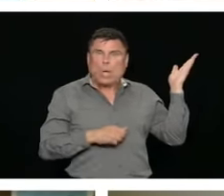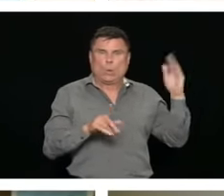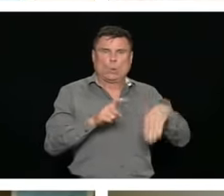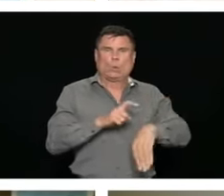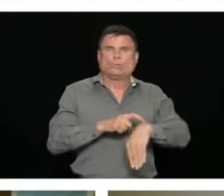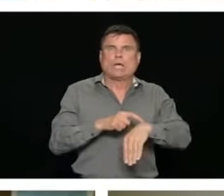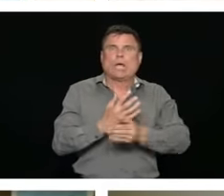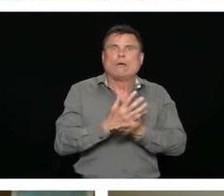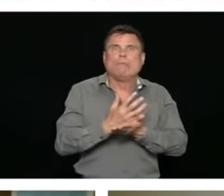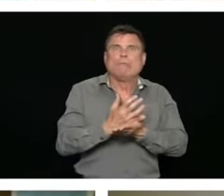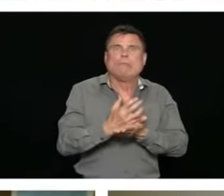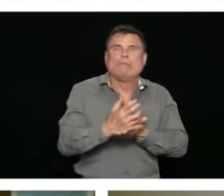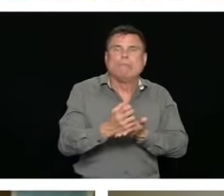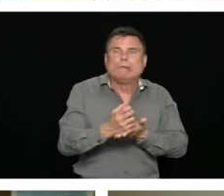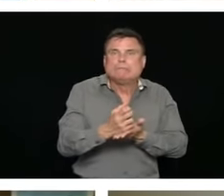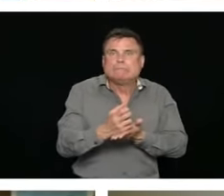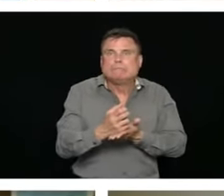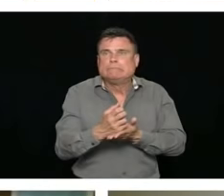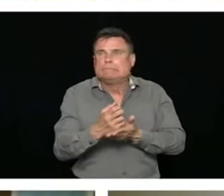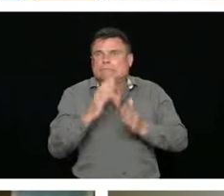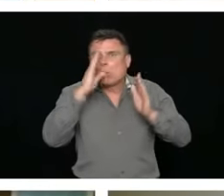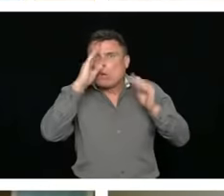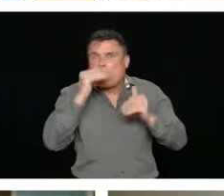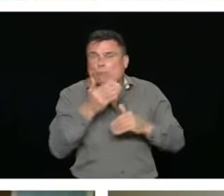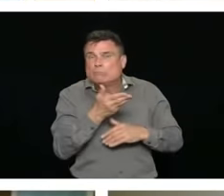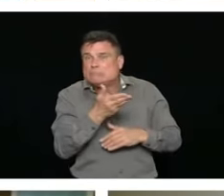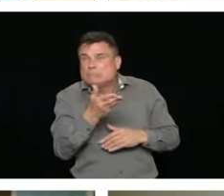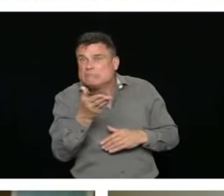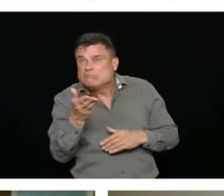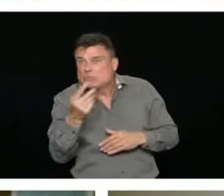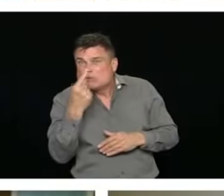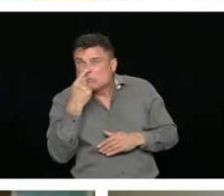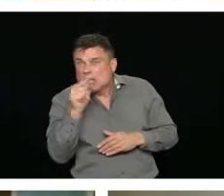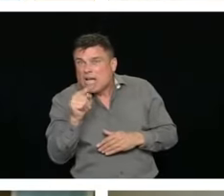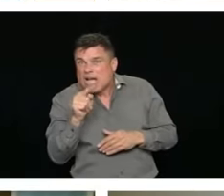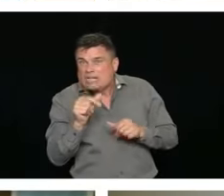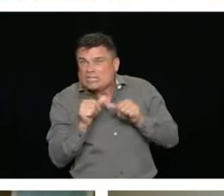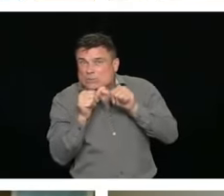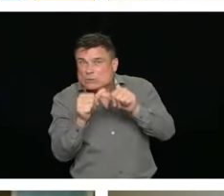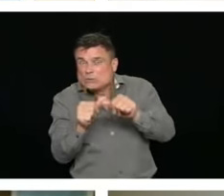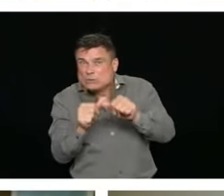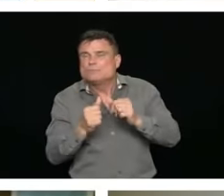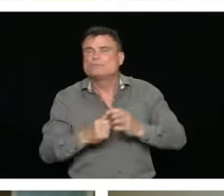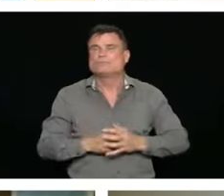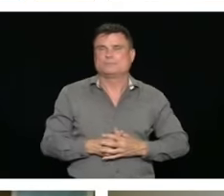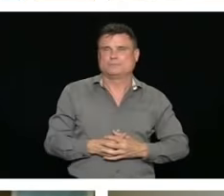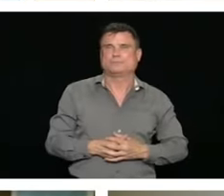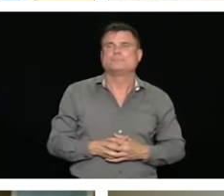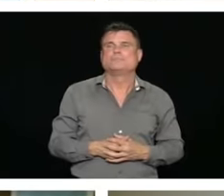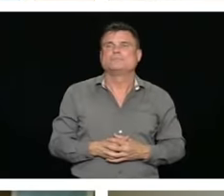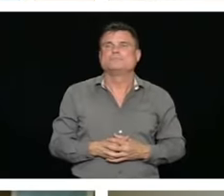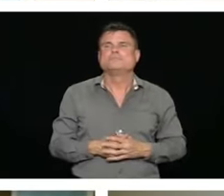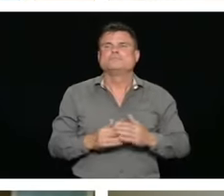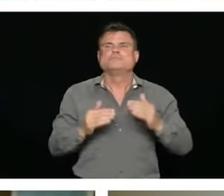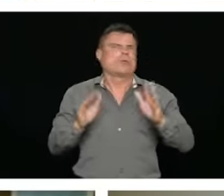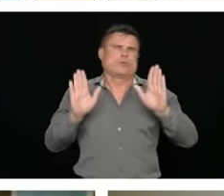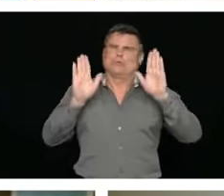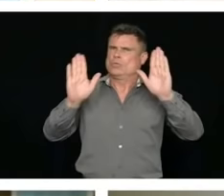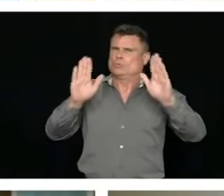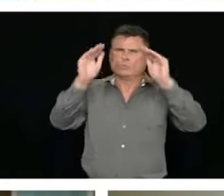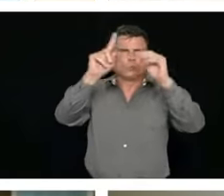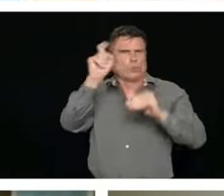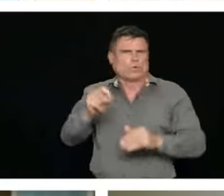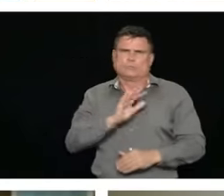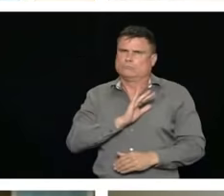shorten up the answers. We'll ask more questions. And a great question from Nidu from Kamloops. And she's asking,